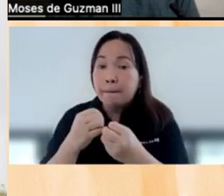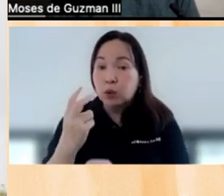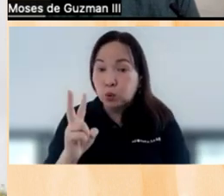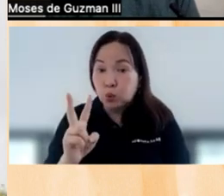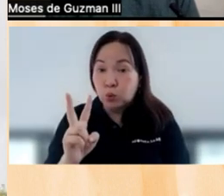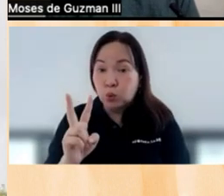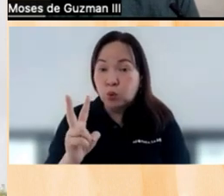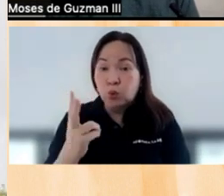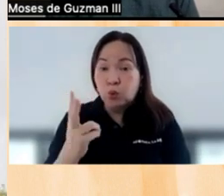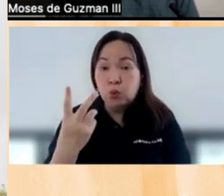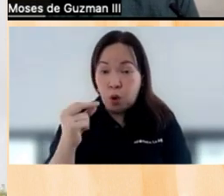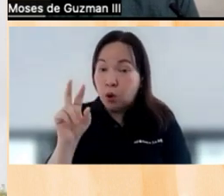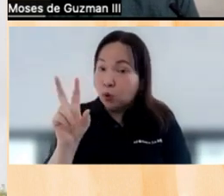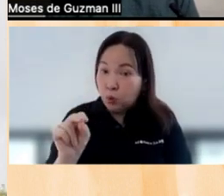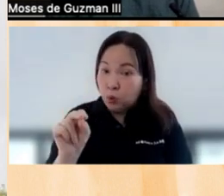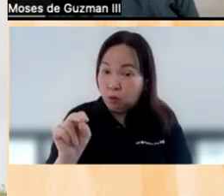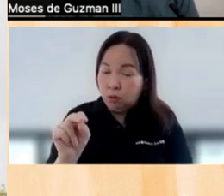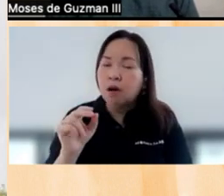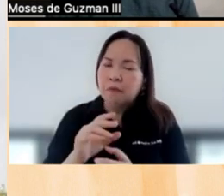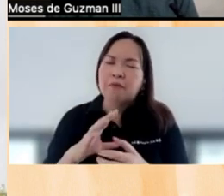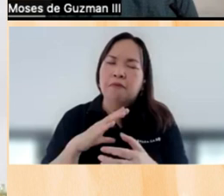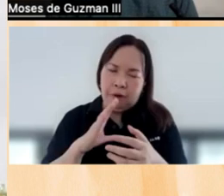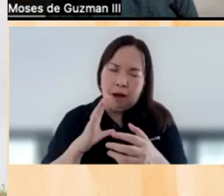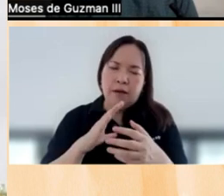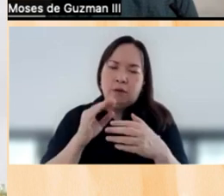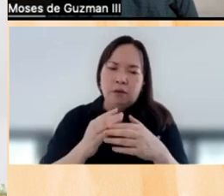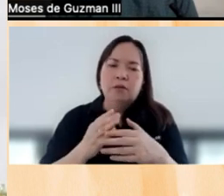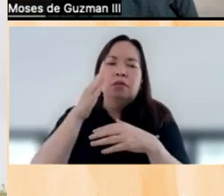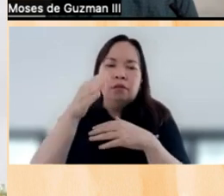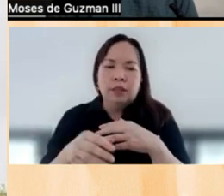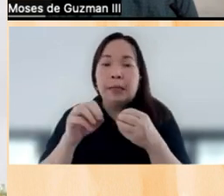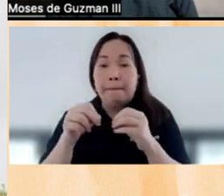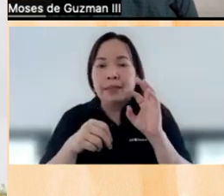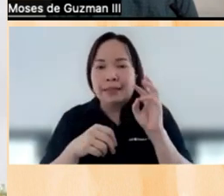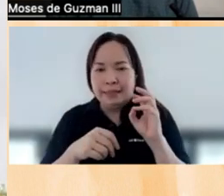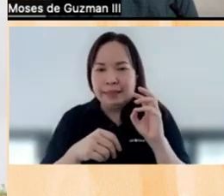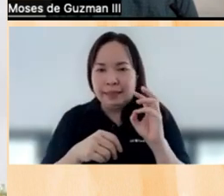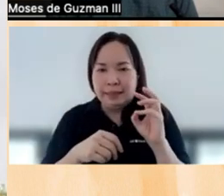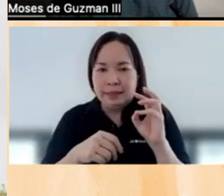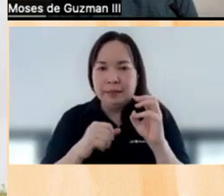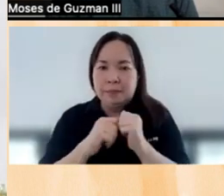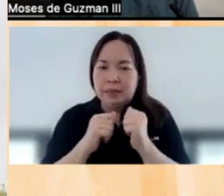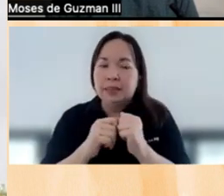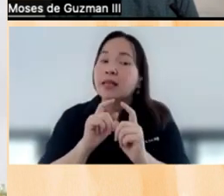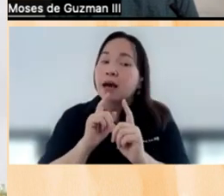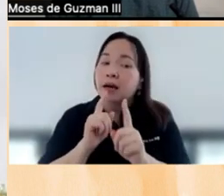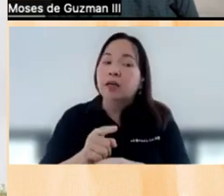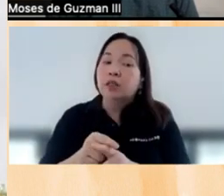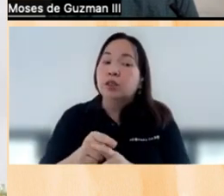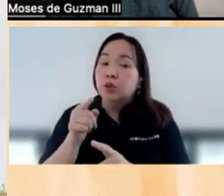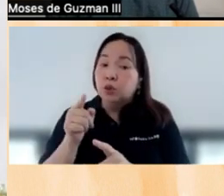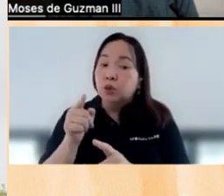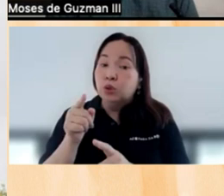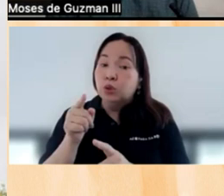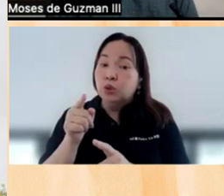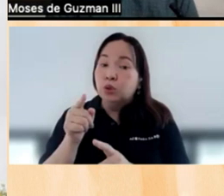The reply to the different questions will help the health worker categorize the risk. Once the